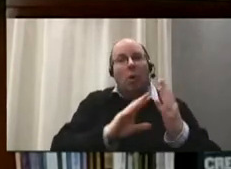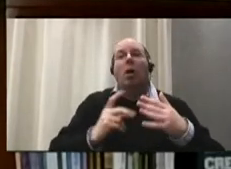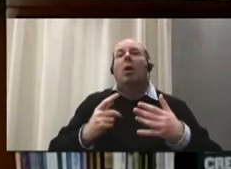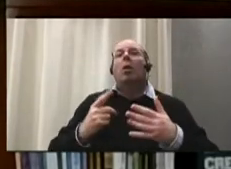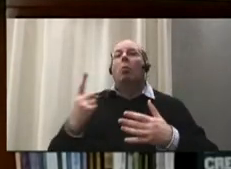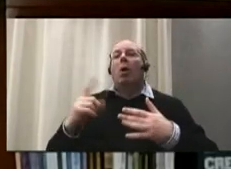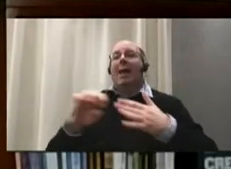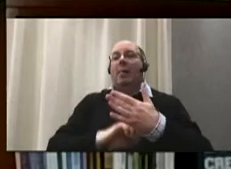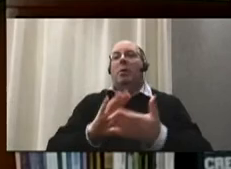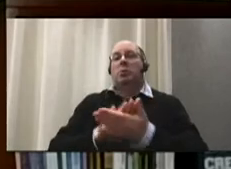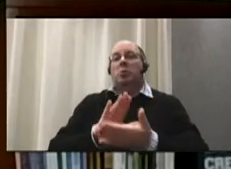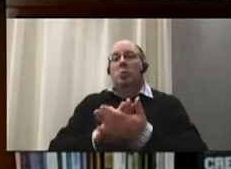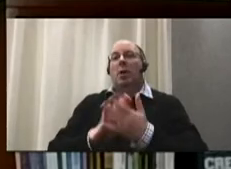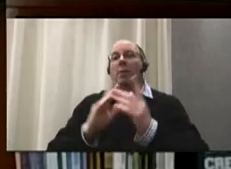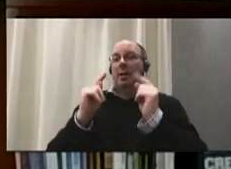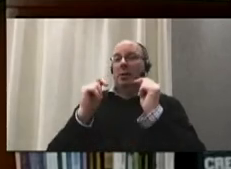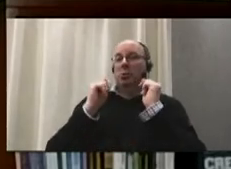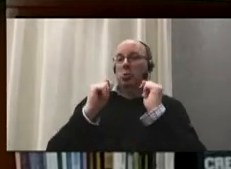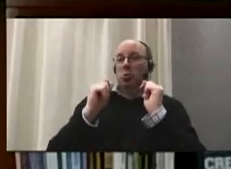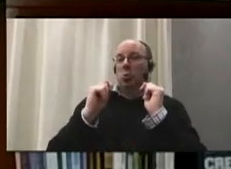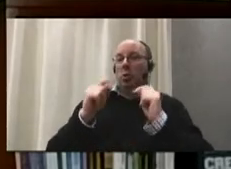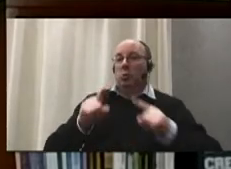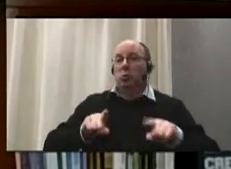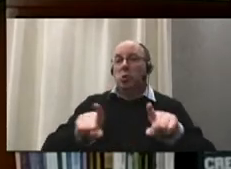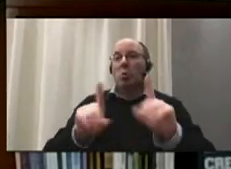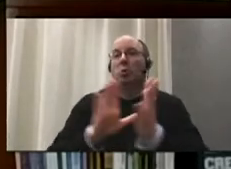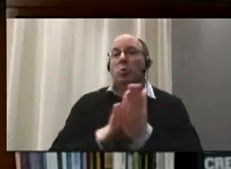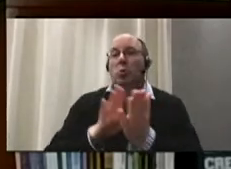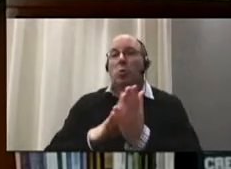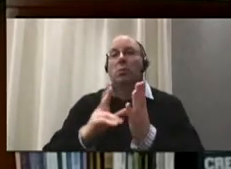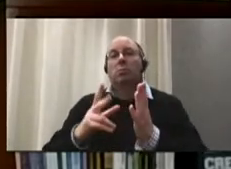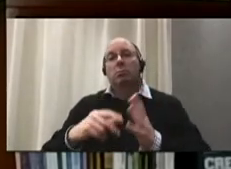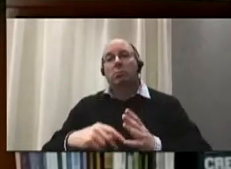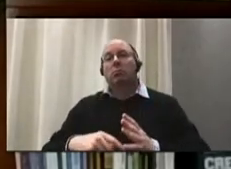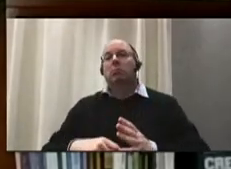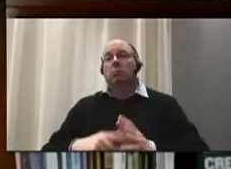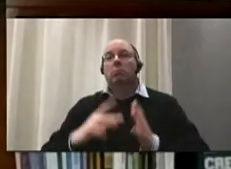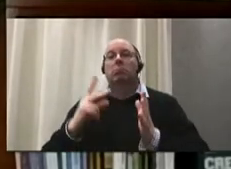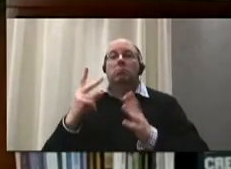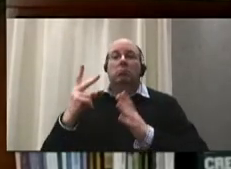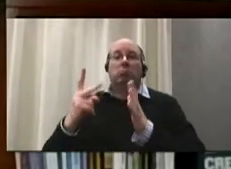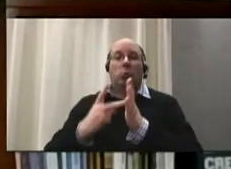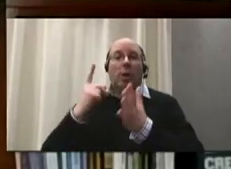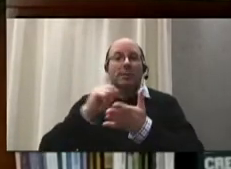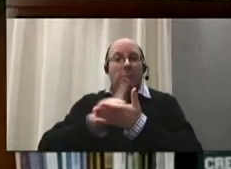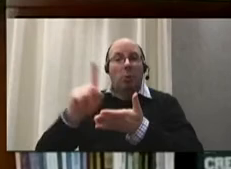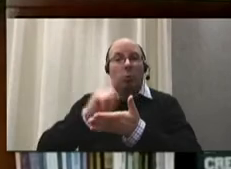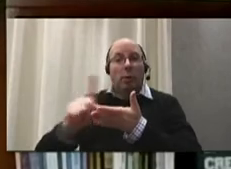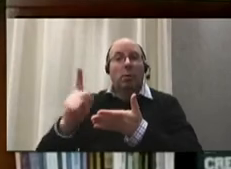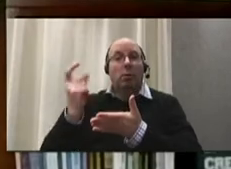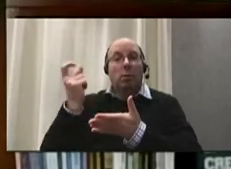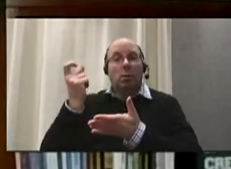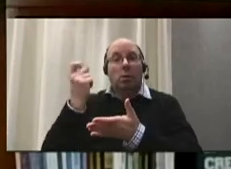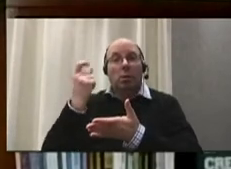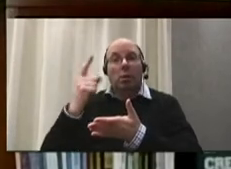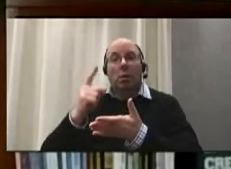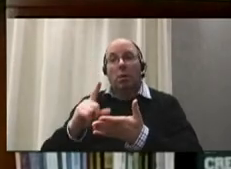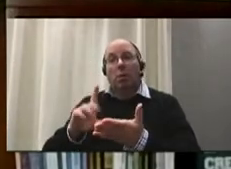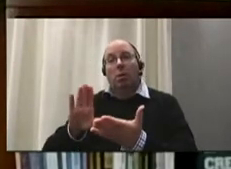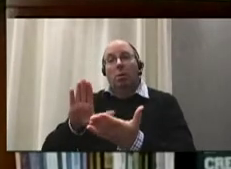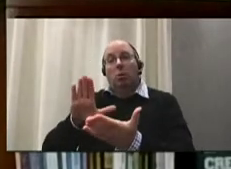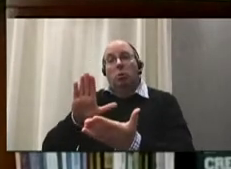in person twice a week for their students coming in an hour early to get that tutoring from their